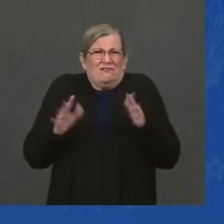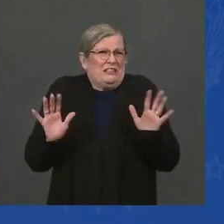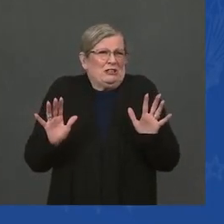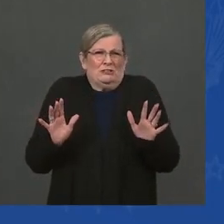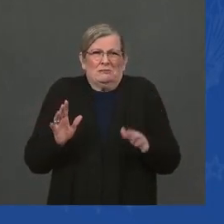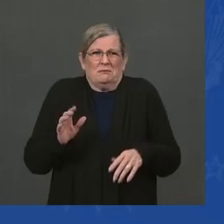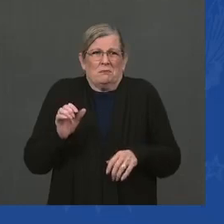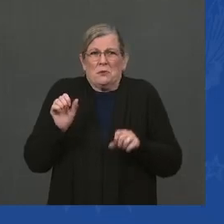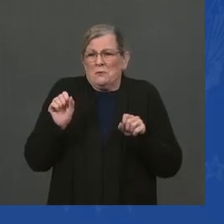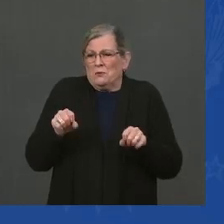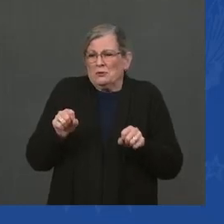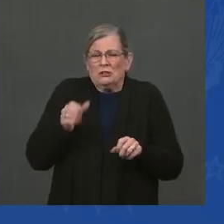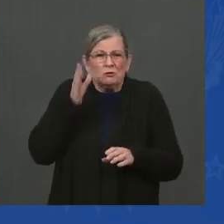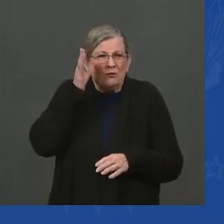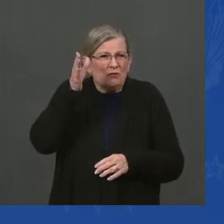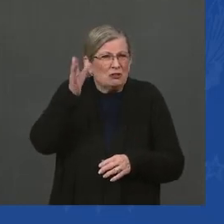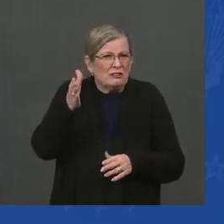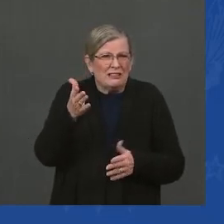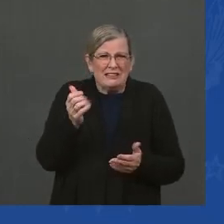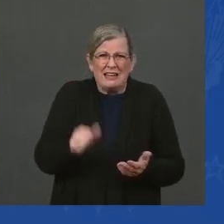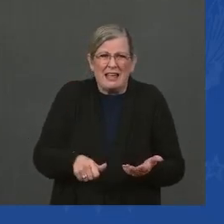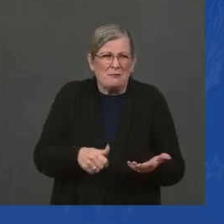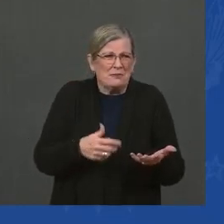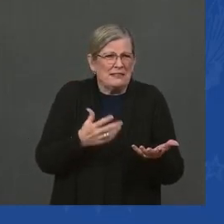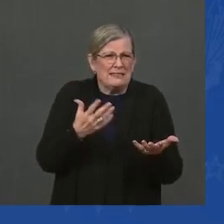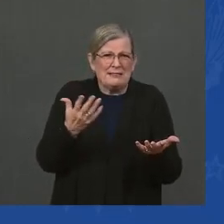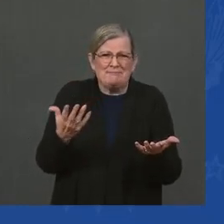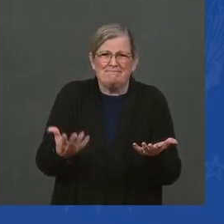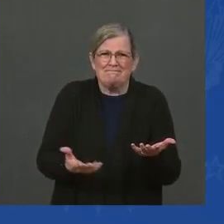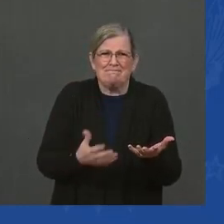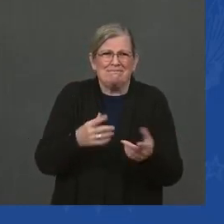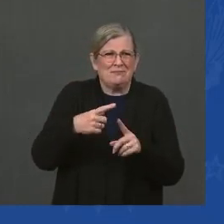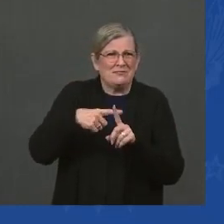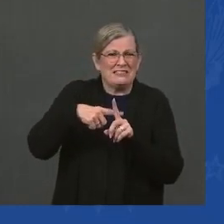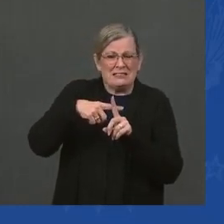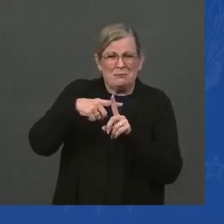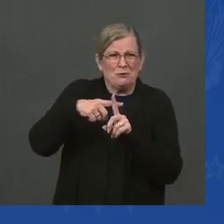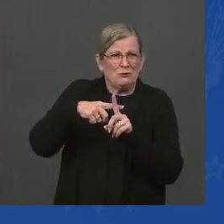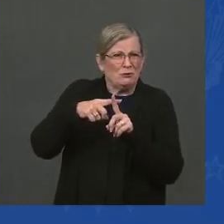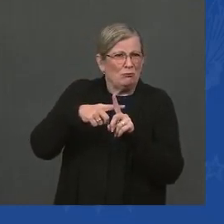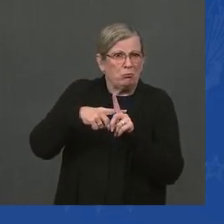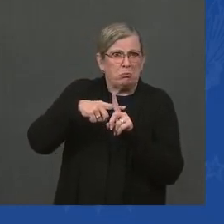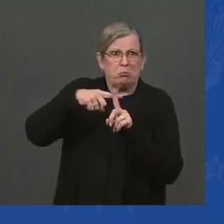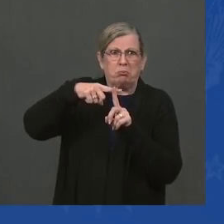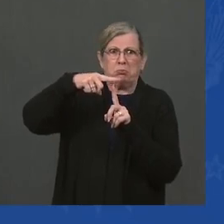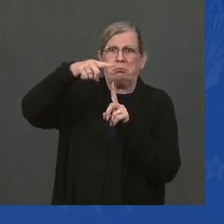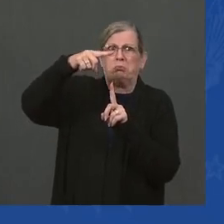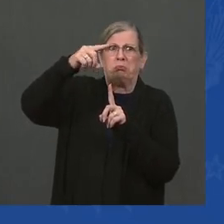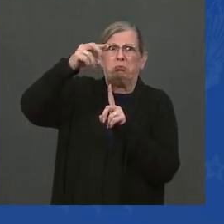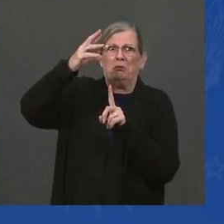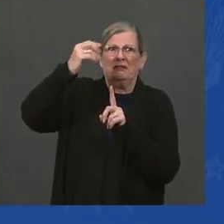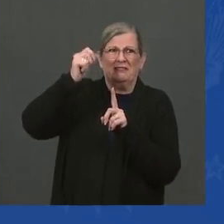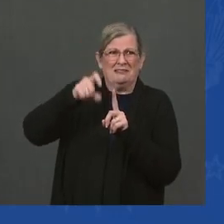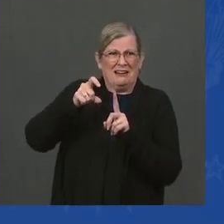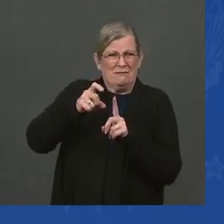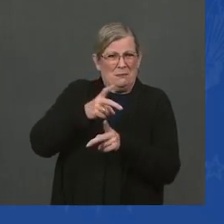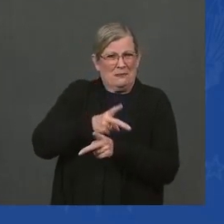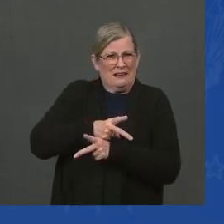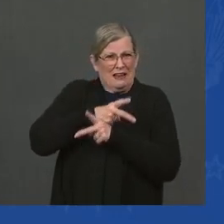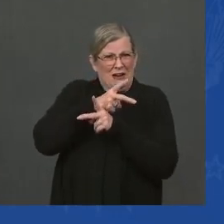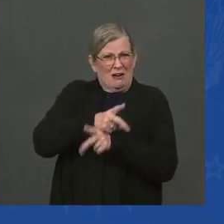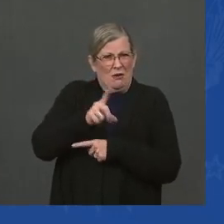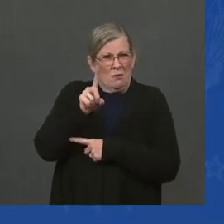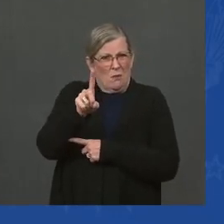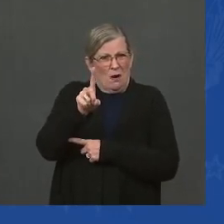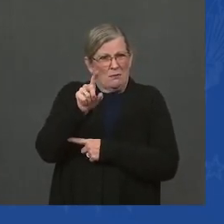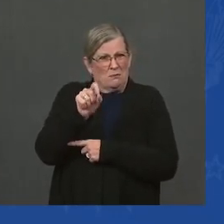able to keep the temperature from rising above 1.5 degrees Celsius. But I'm optimistic because I think